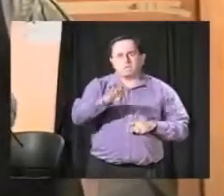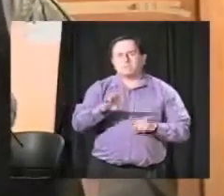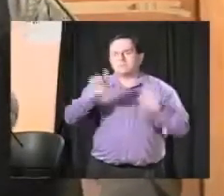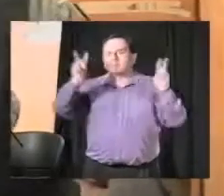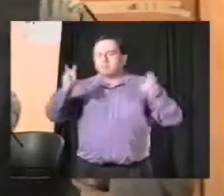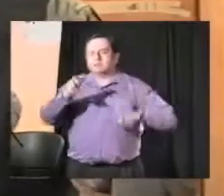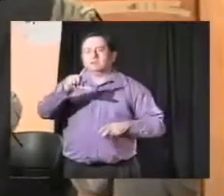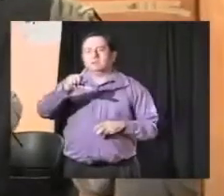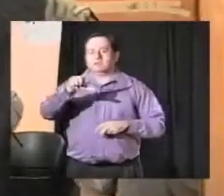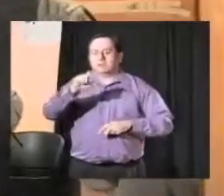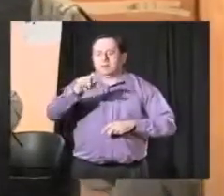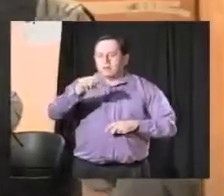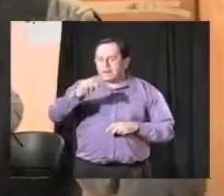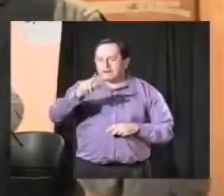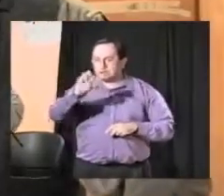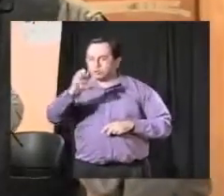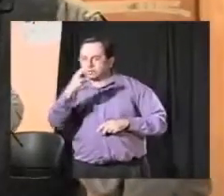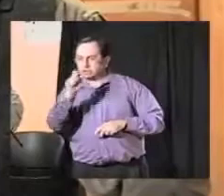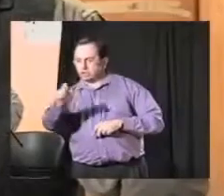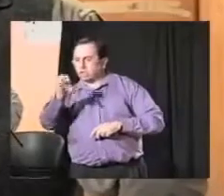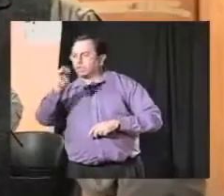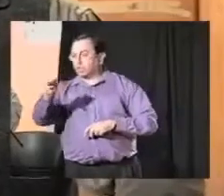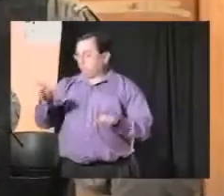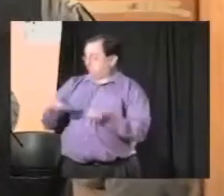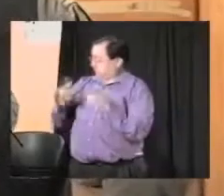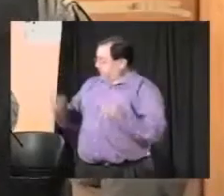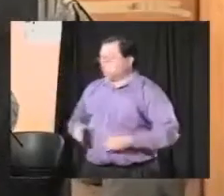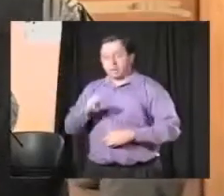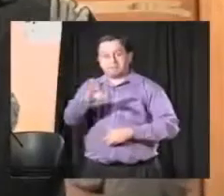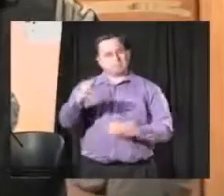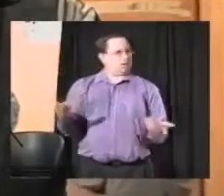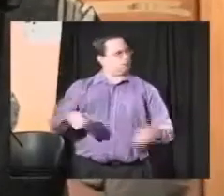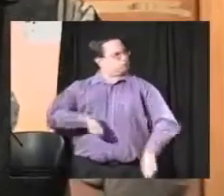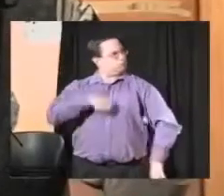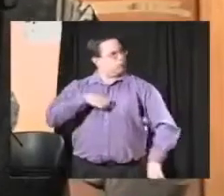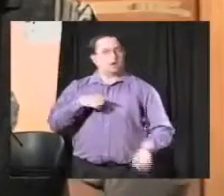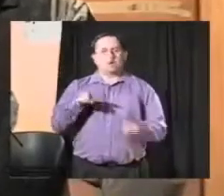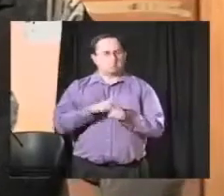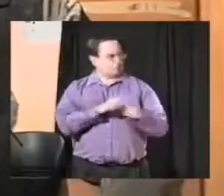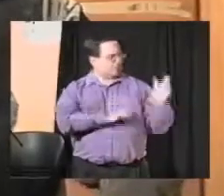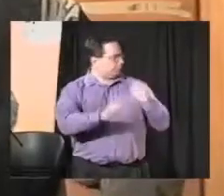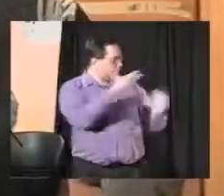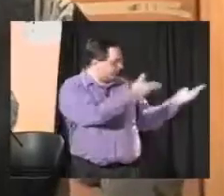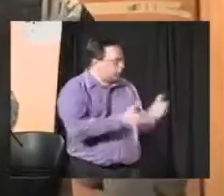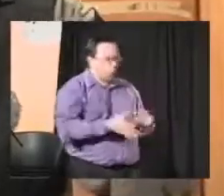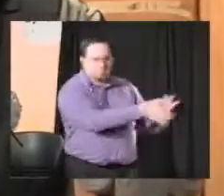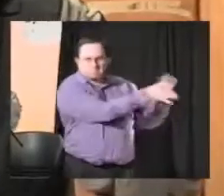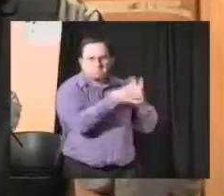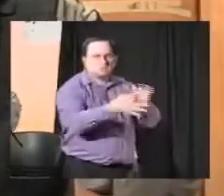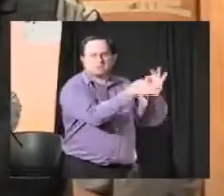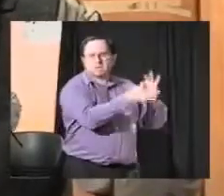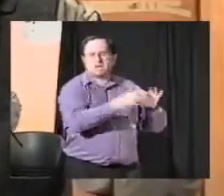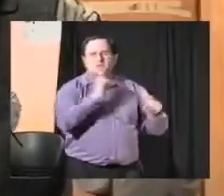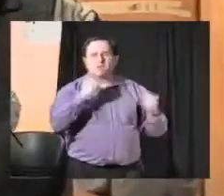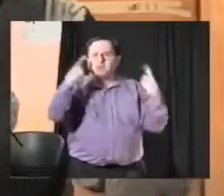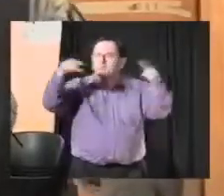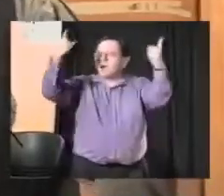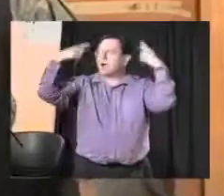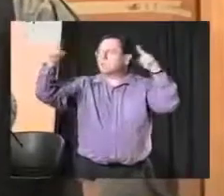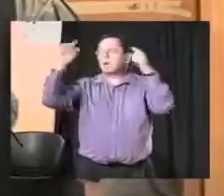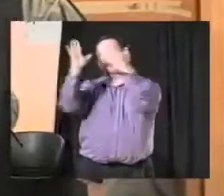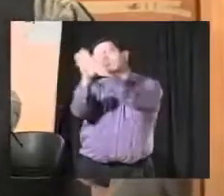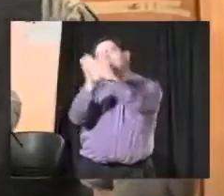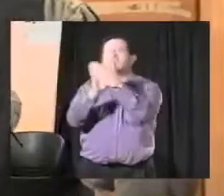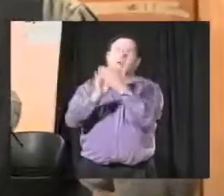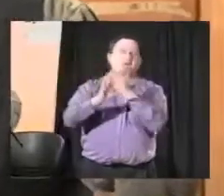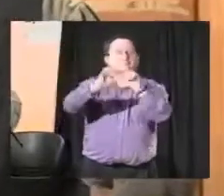serving as your humble master of ceremonies. Standing hand in hand with so many others who are doing so many things and celebrating so many